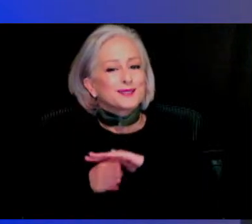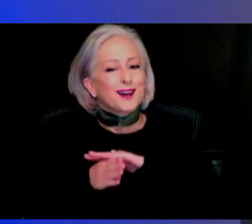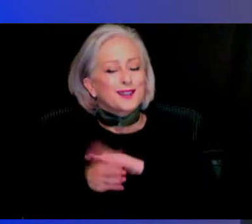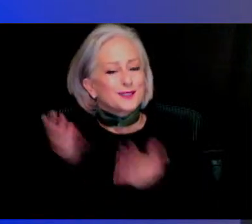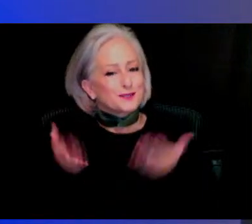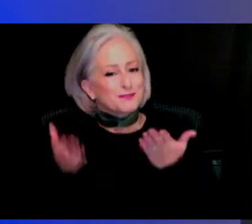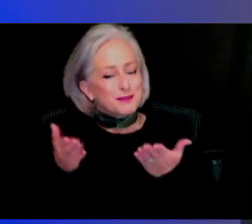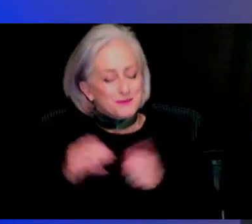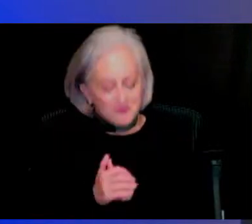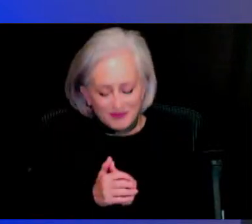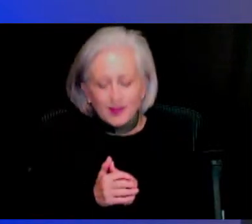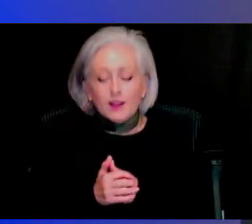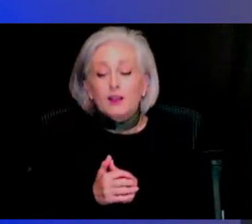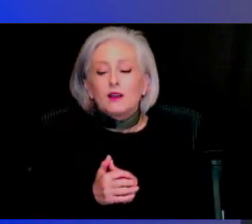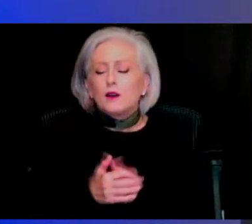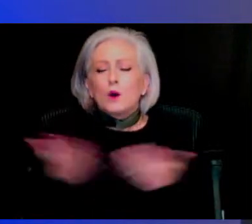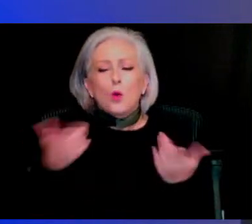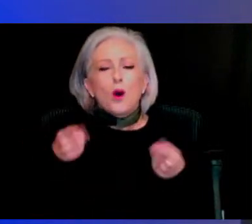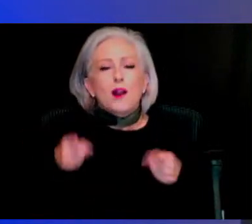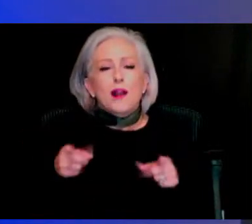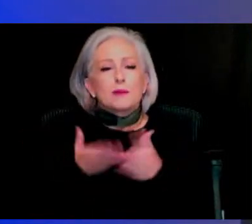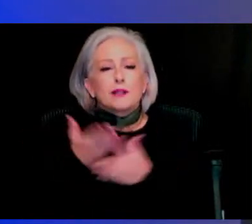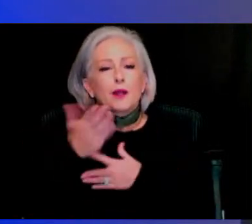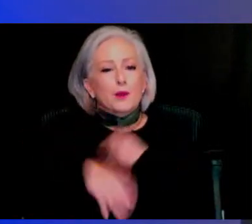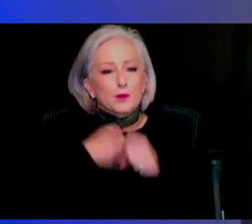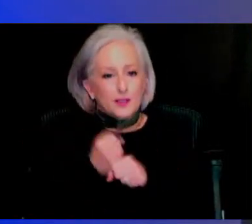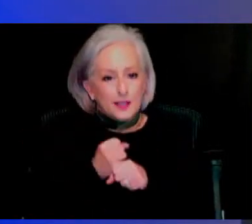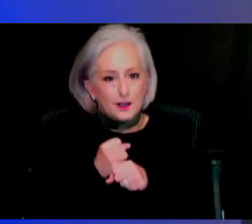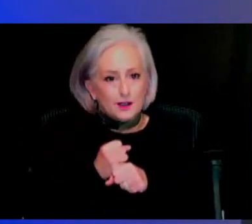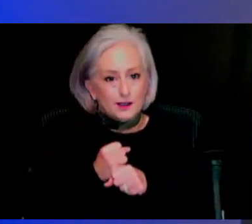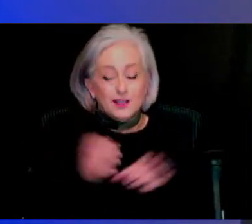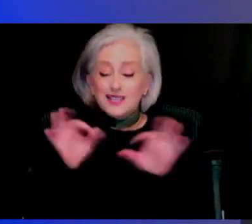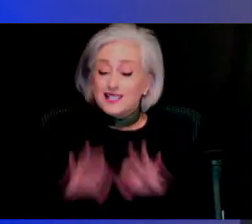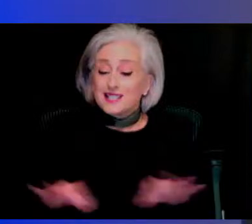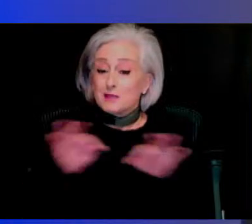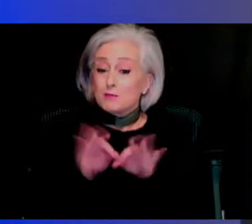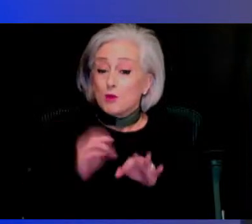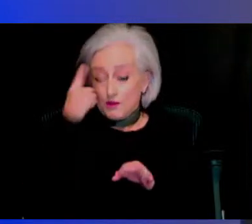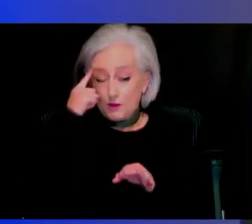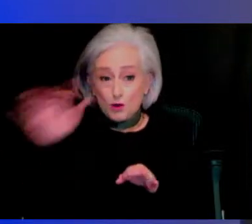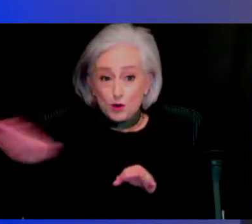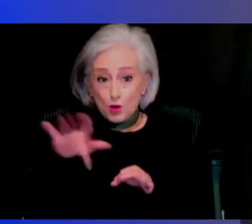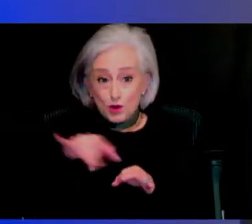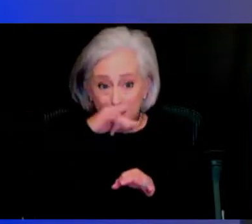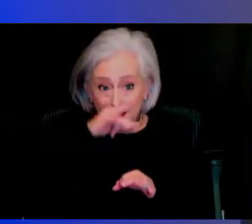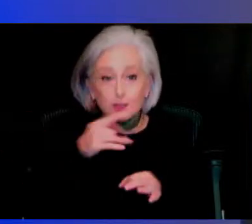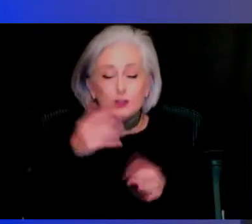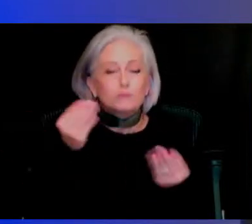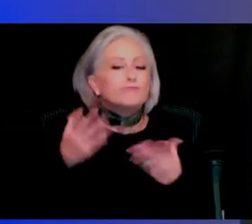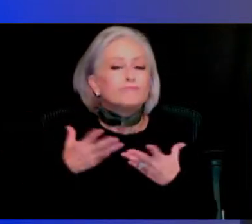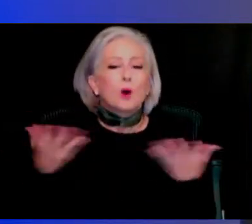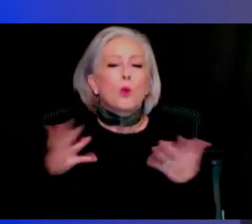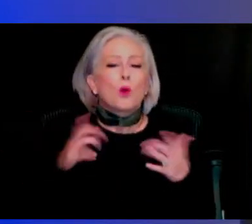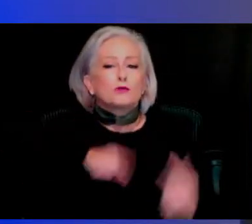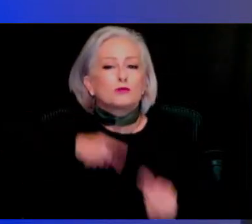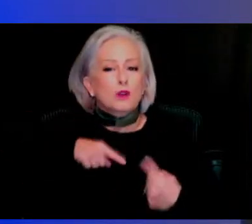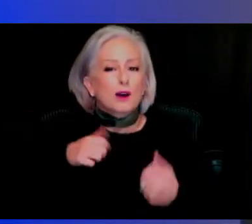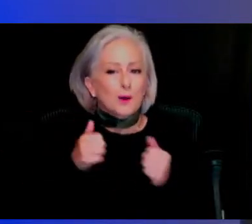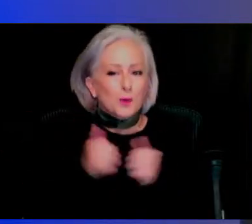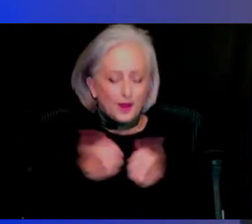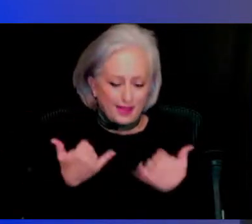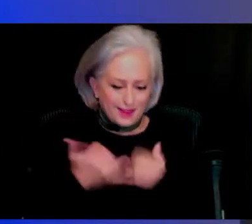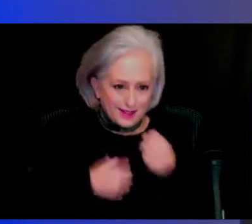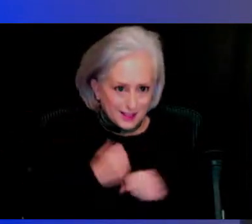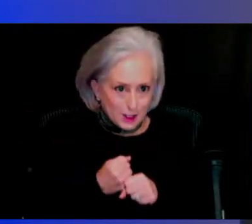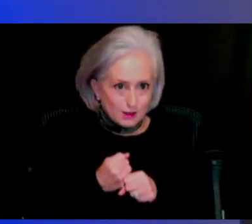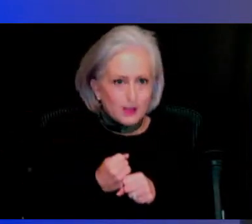the year. And I also want you all to make space for your children to talk about things that were a struggle. There were struggles this year, so we want to honor and give space